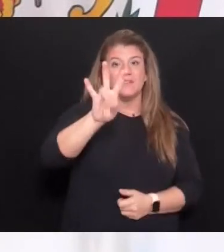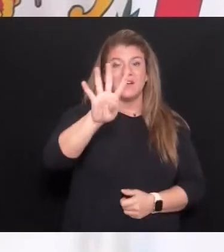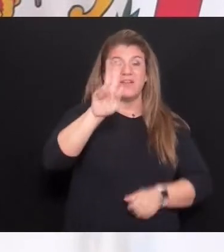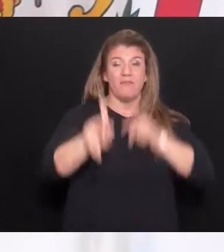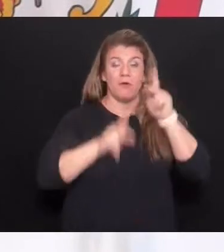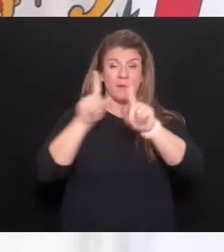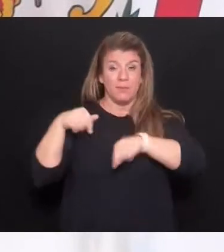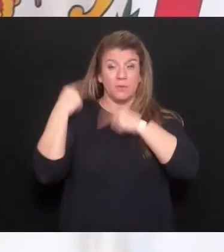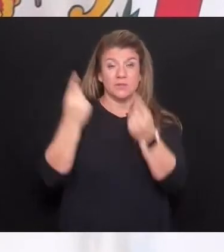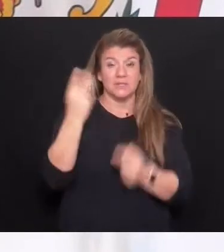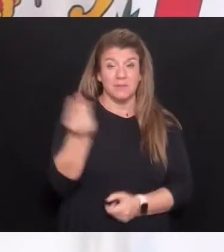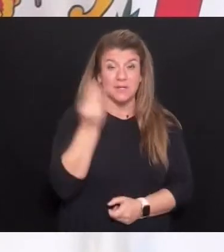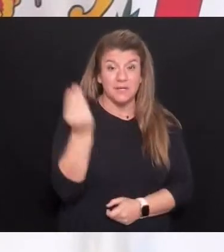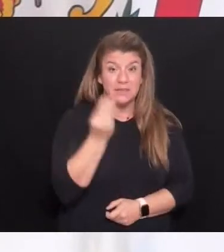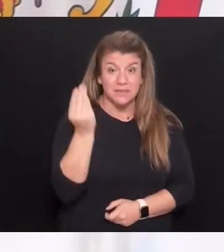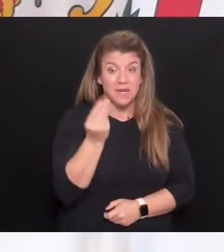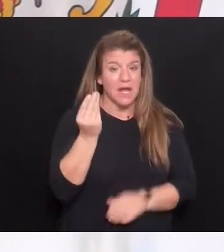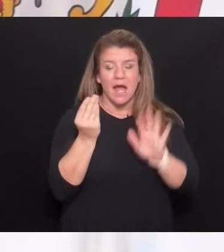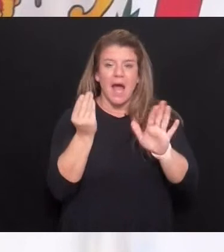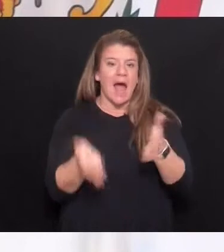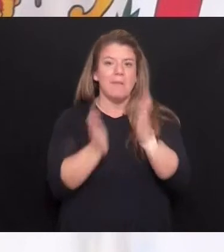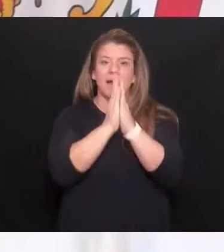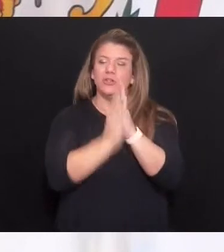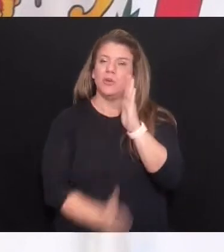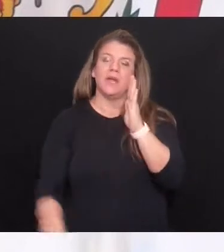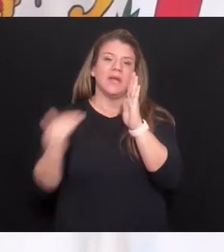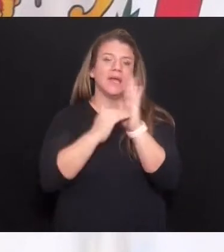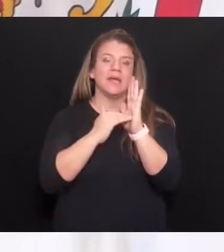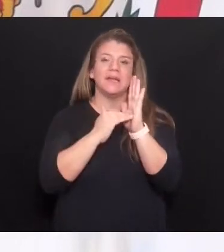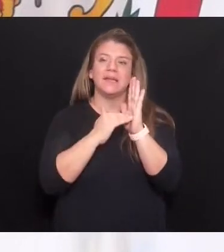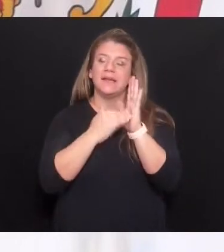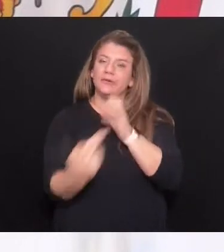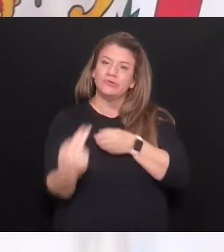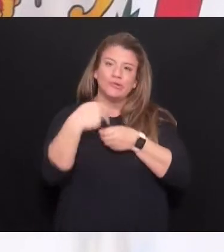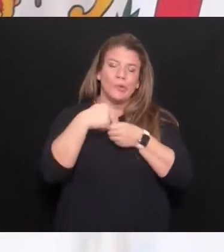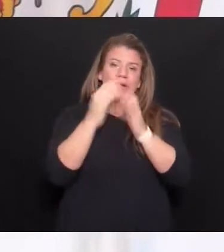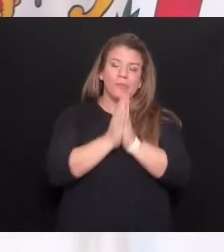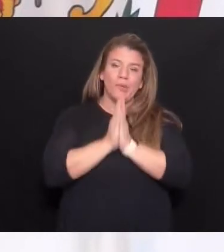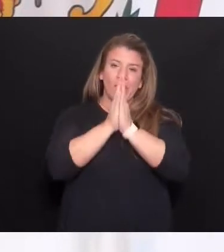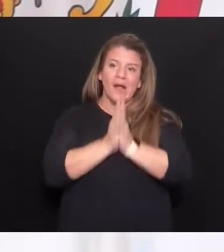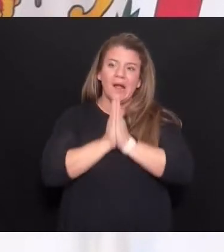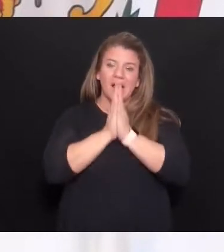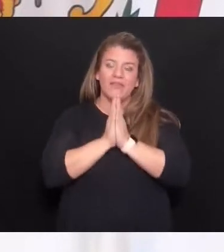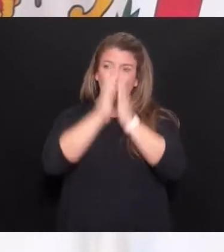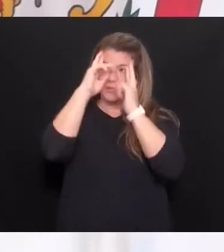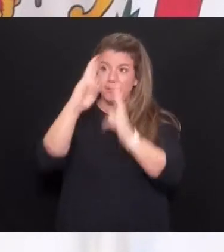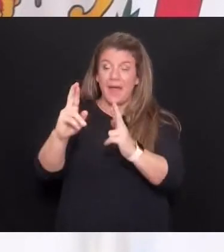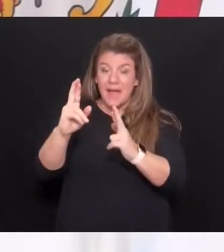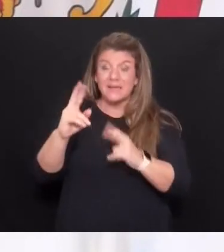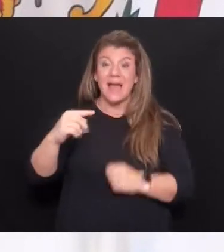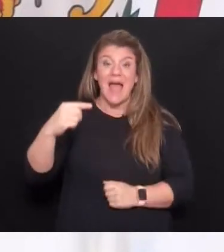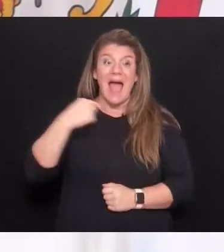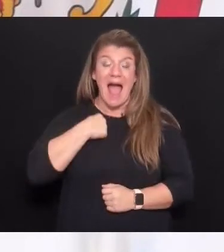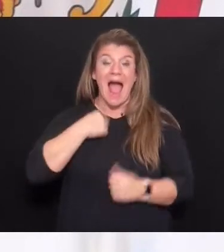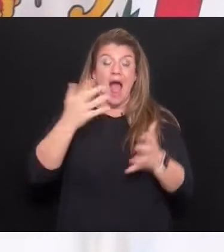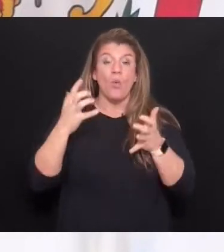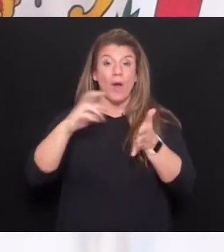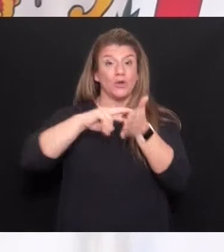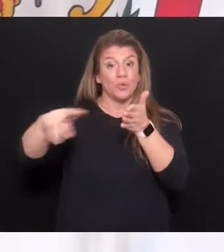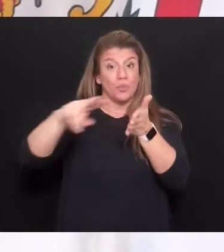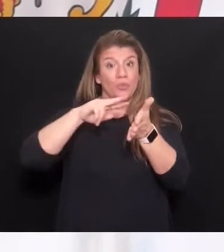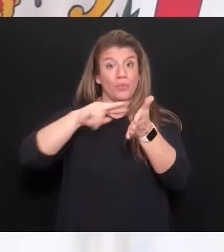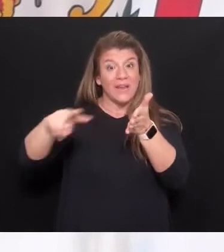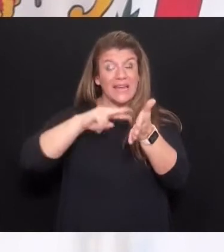Monday. I ask you again, join me in your prayers. Out of total respect, I absolutely want to read all